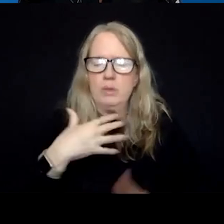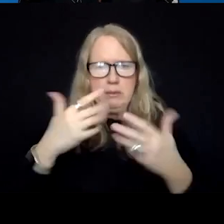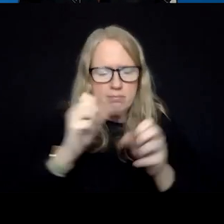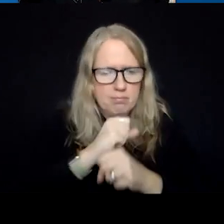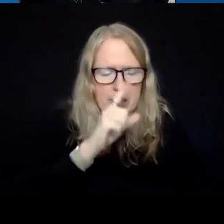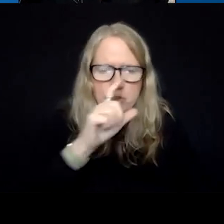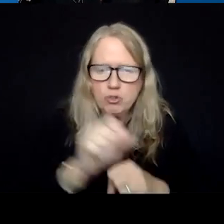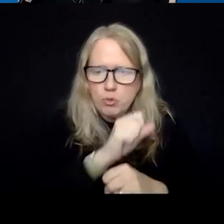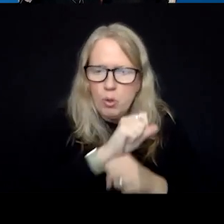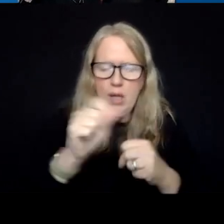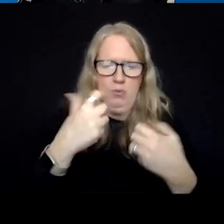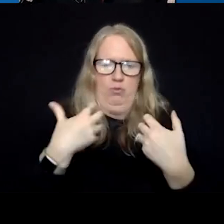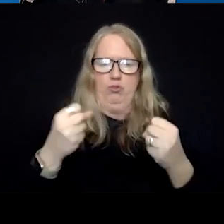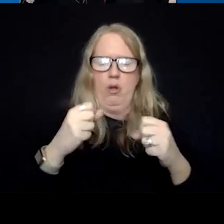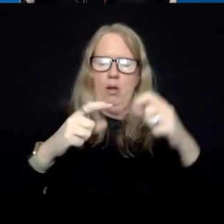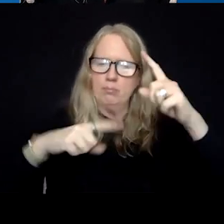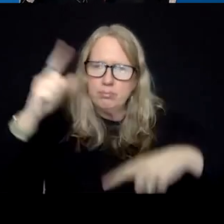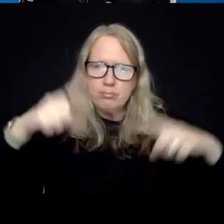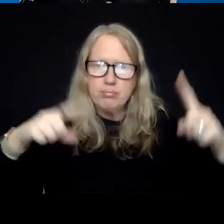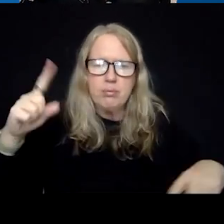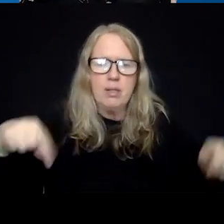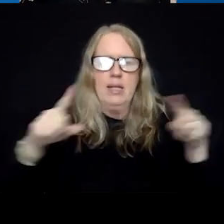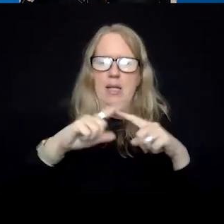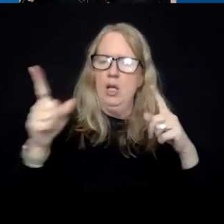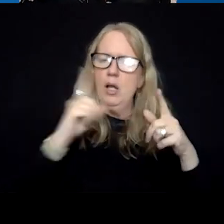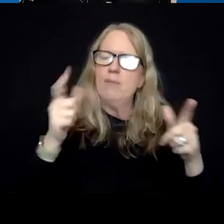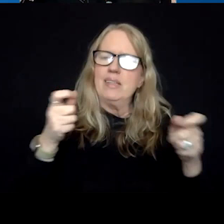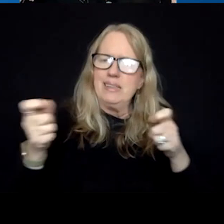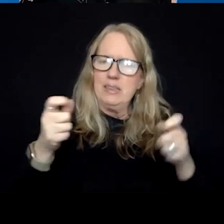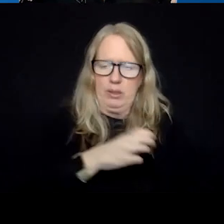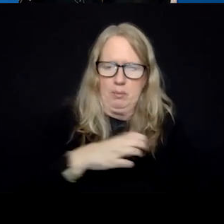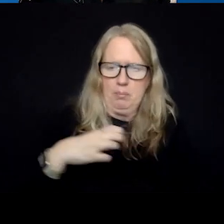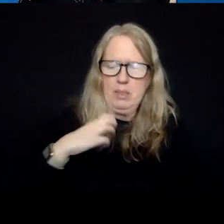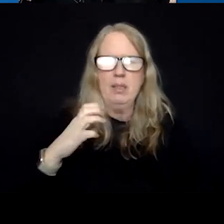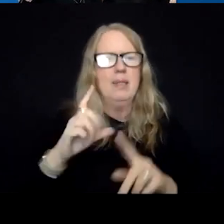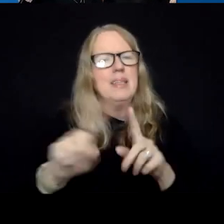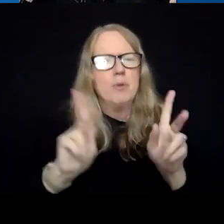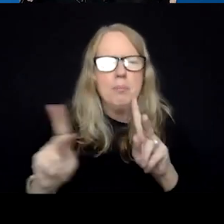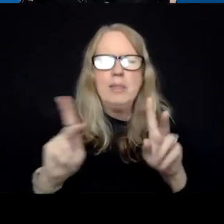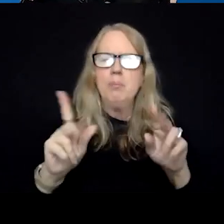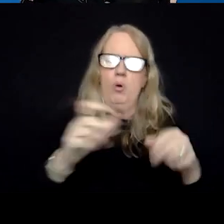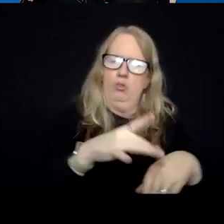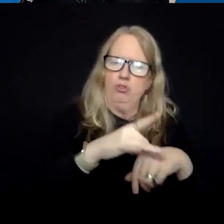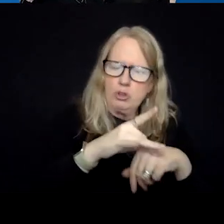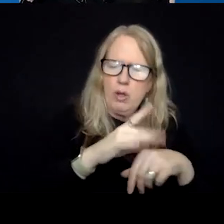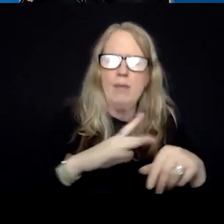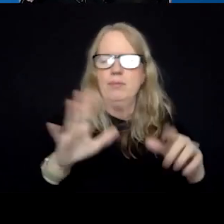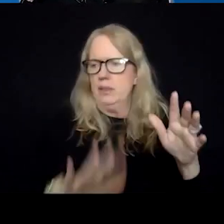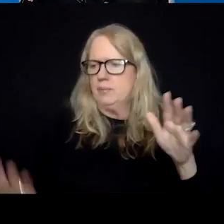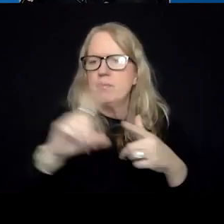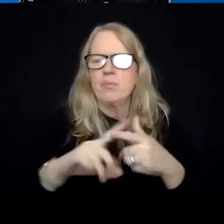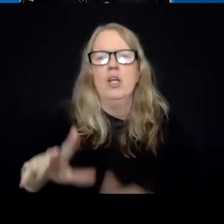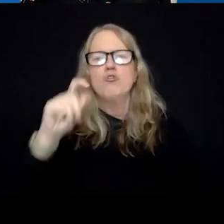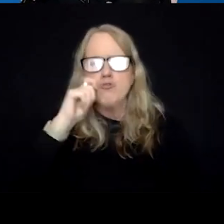we had a strong and diverse steering committee, really representative of folks from different geographic areas across the country, race,